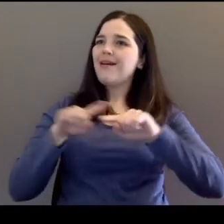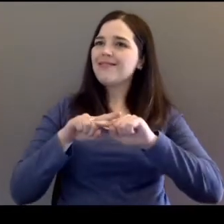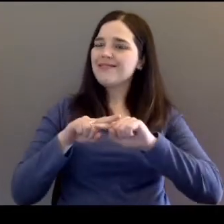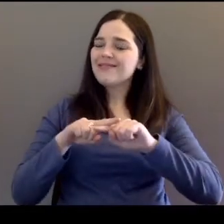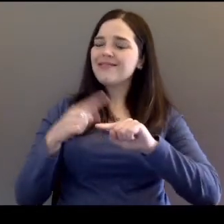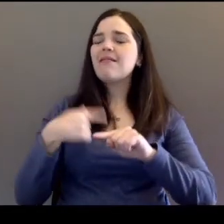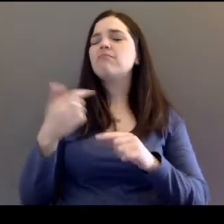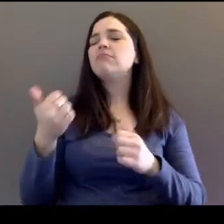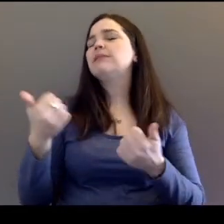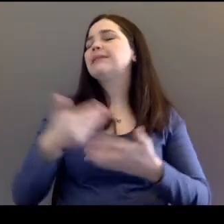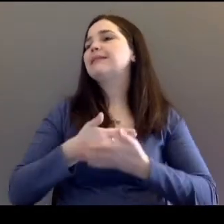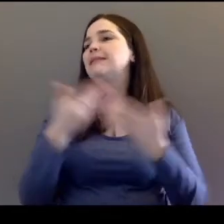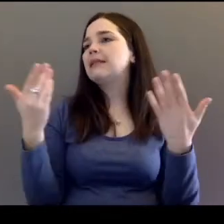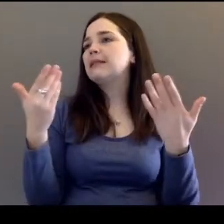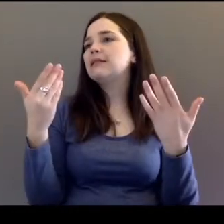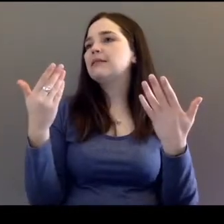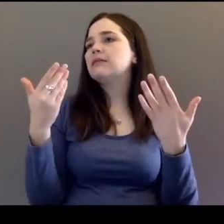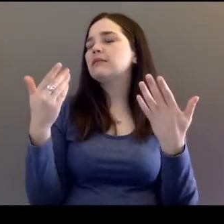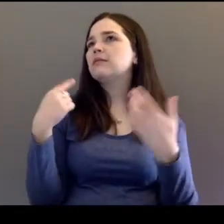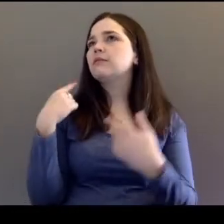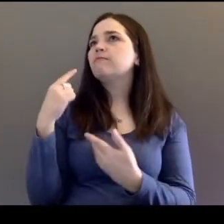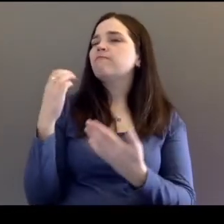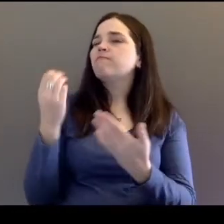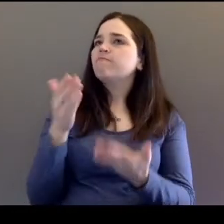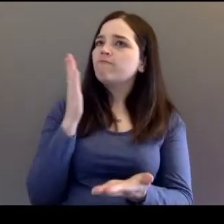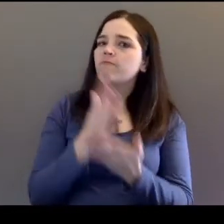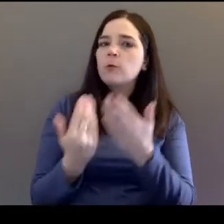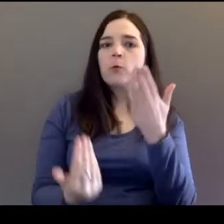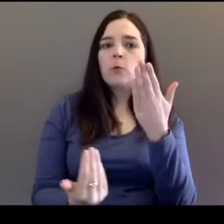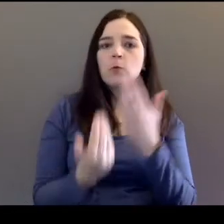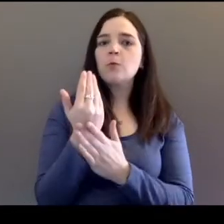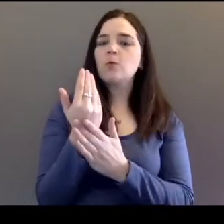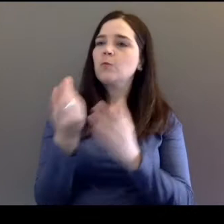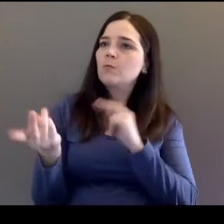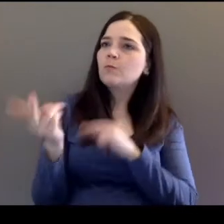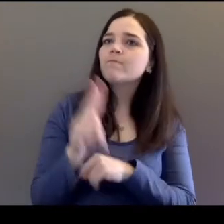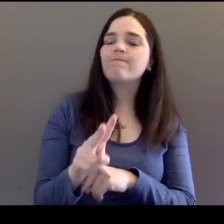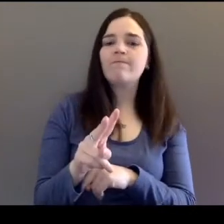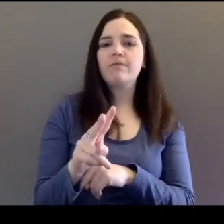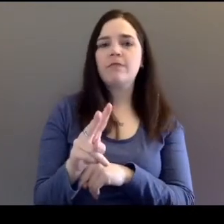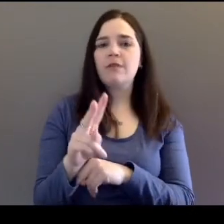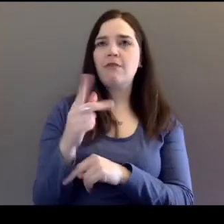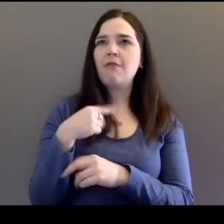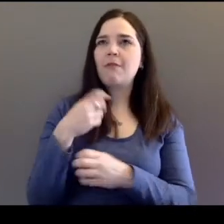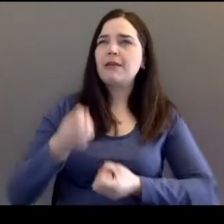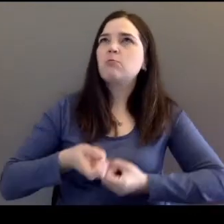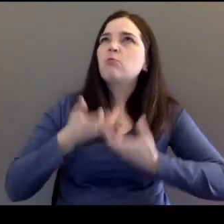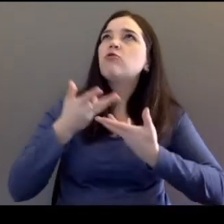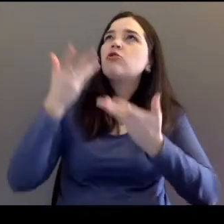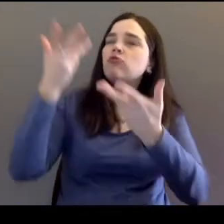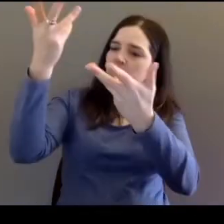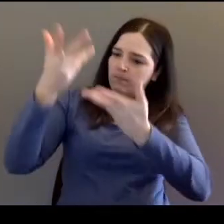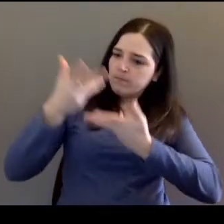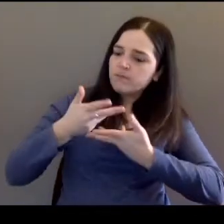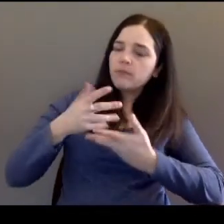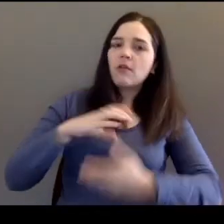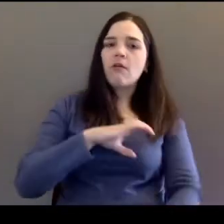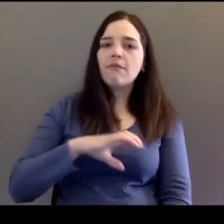days to turn with renewed faith to that divine source of inspiration and